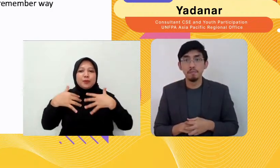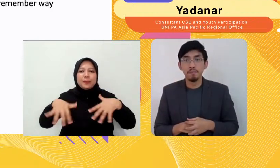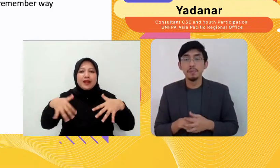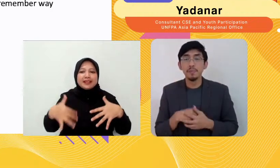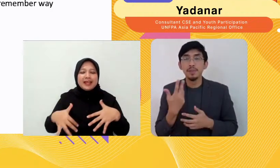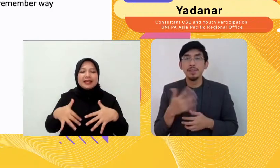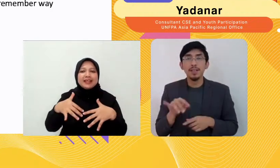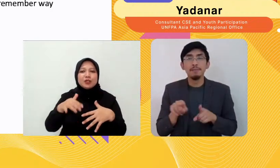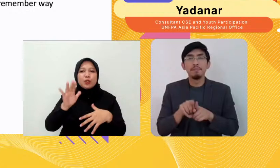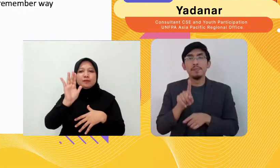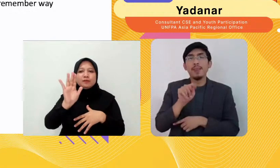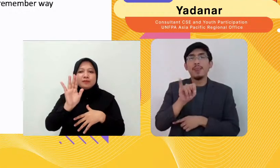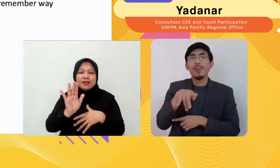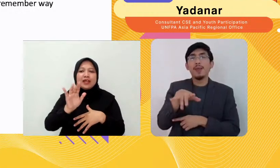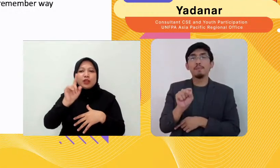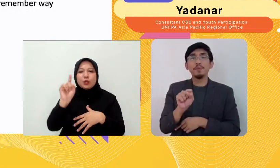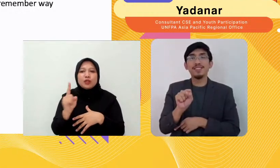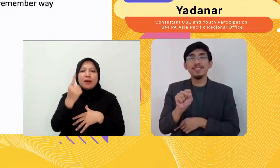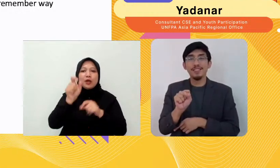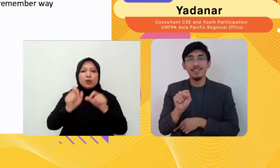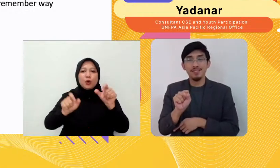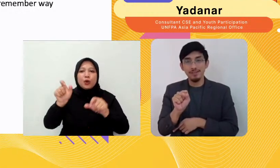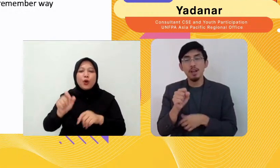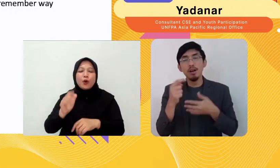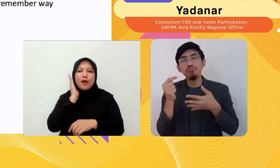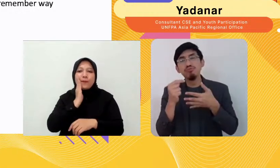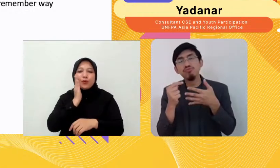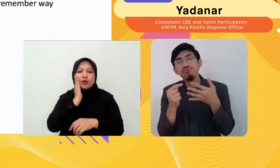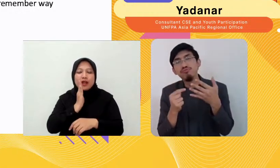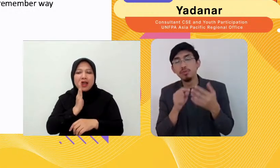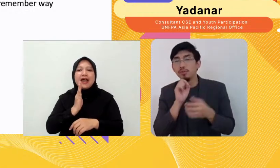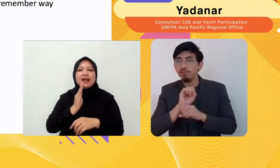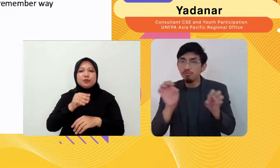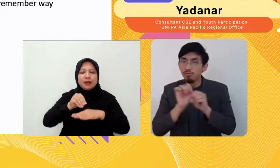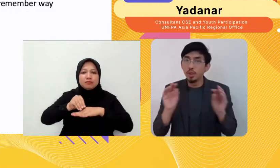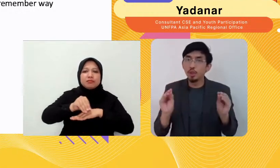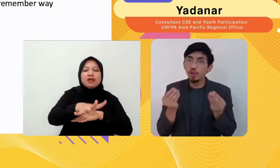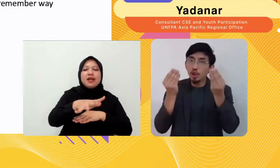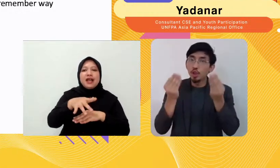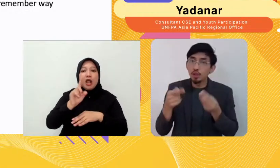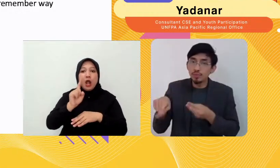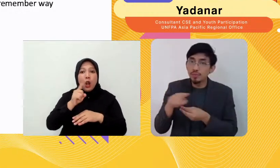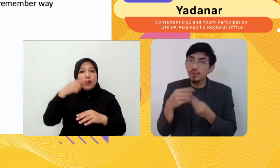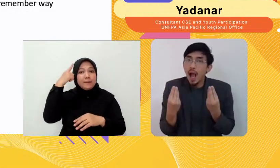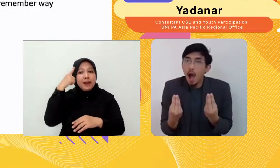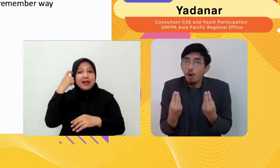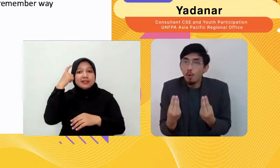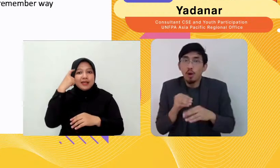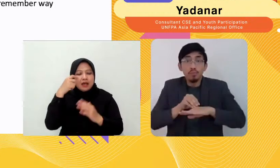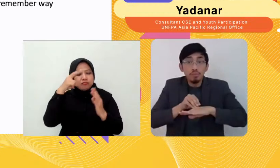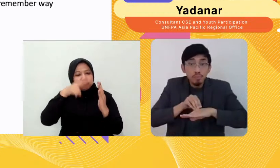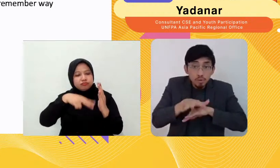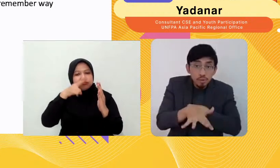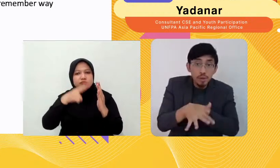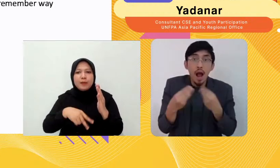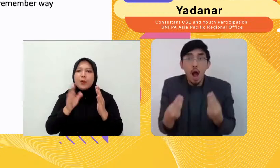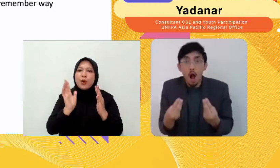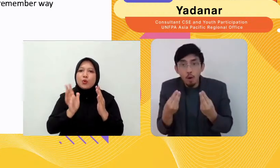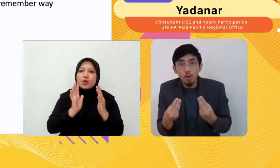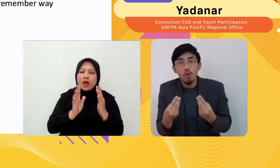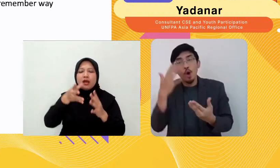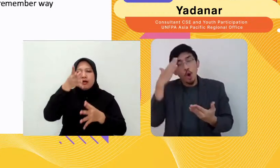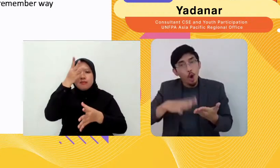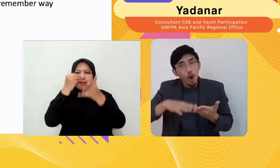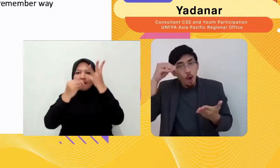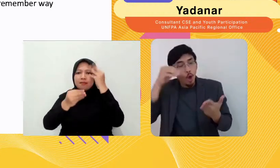audience, especially the young people, to take action after they learn about the sexual and reproductive health and rights. But